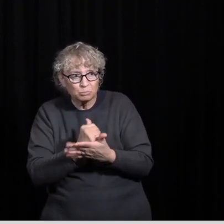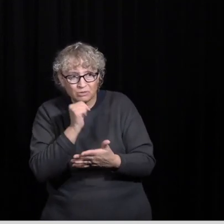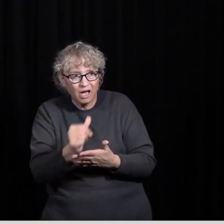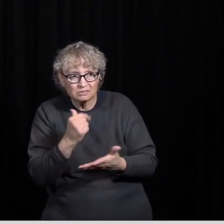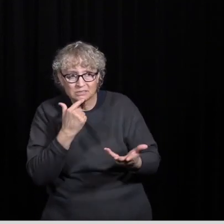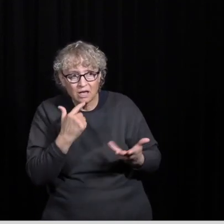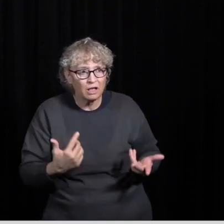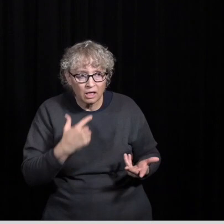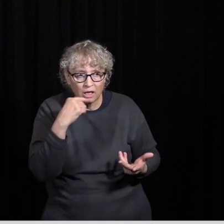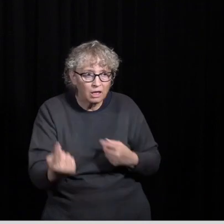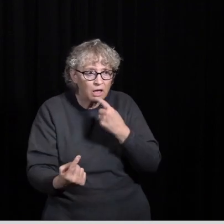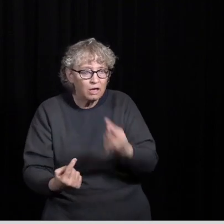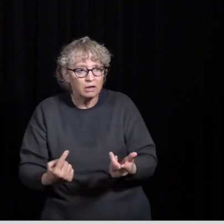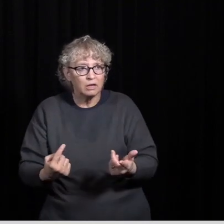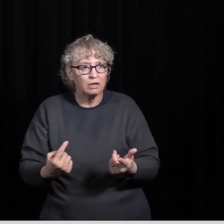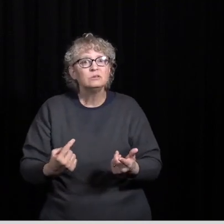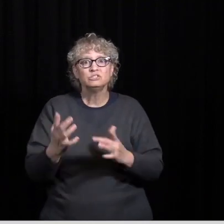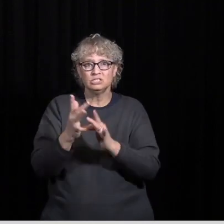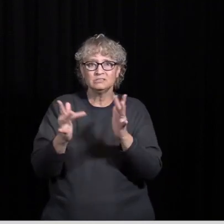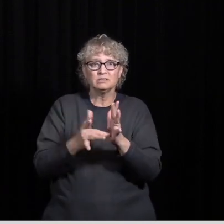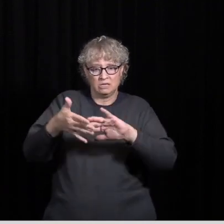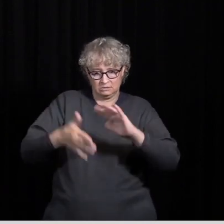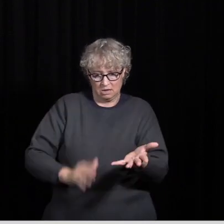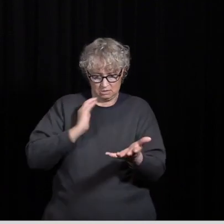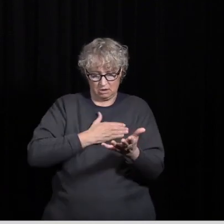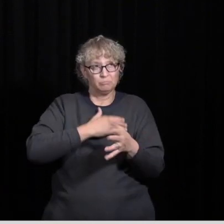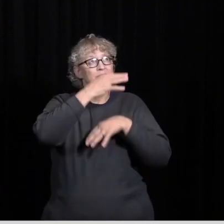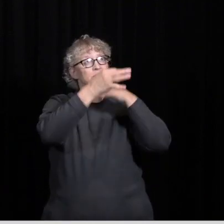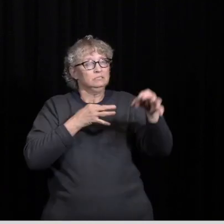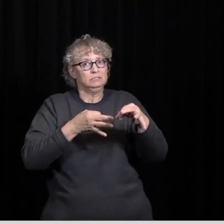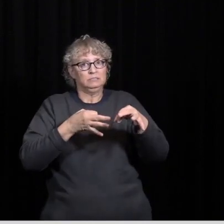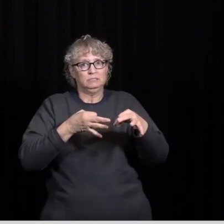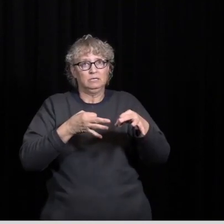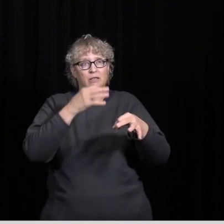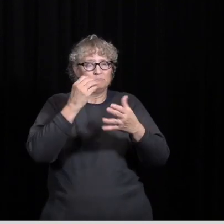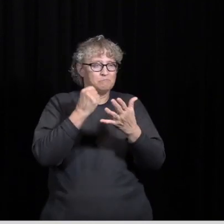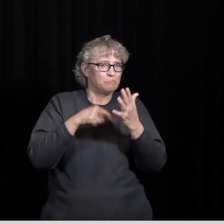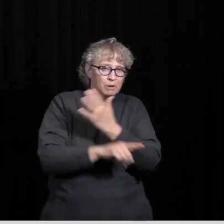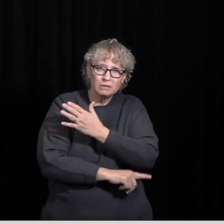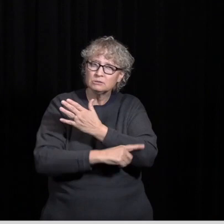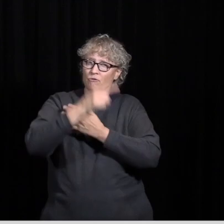Jesus Christ, that He died in our place, took our punishment, was buried, rose again on the third day, He's coming back to judge